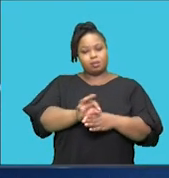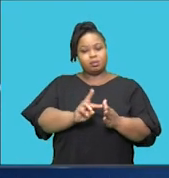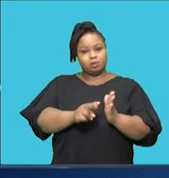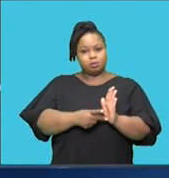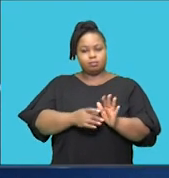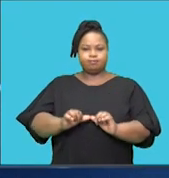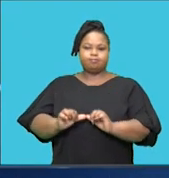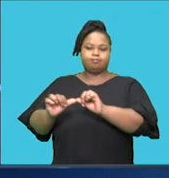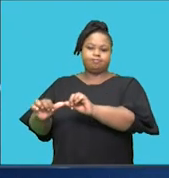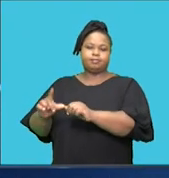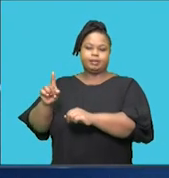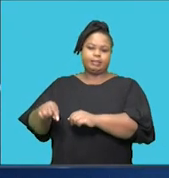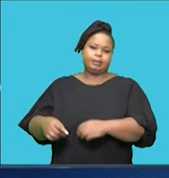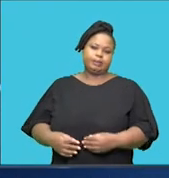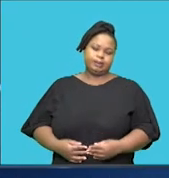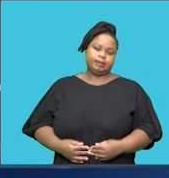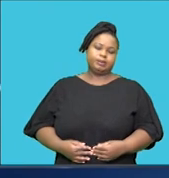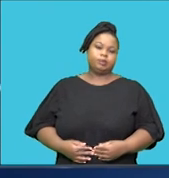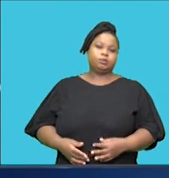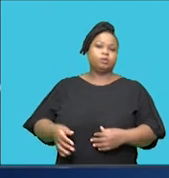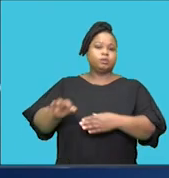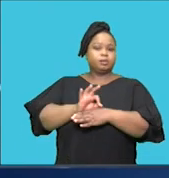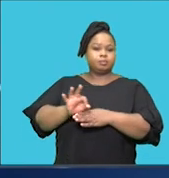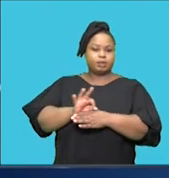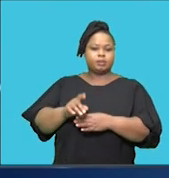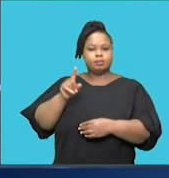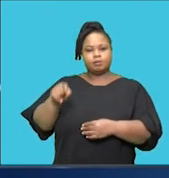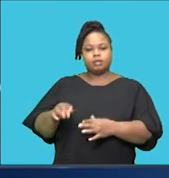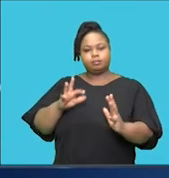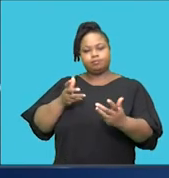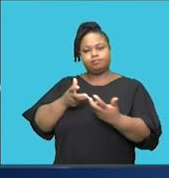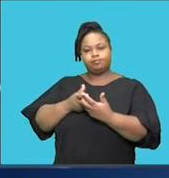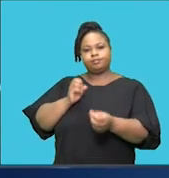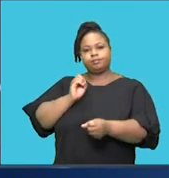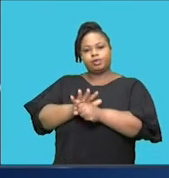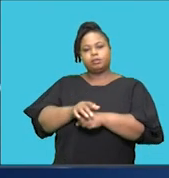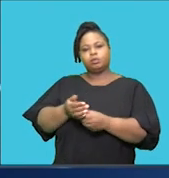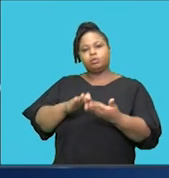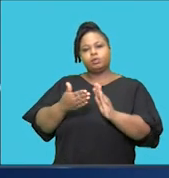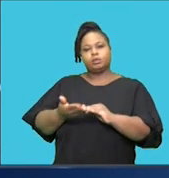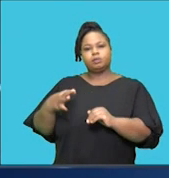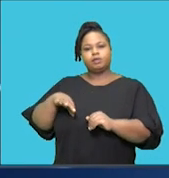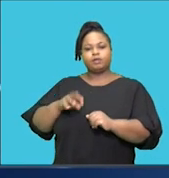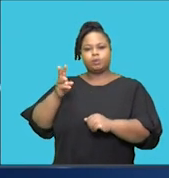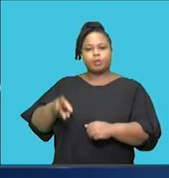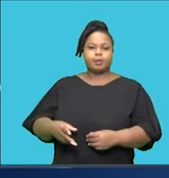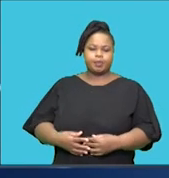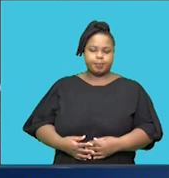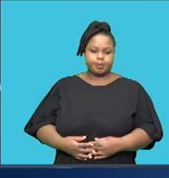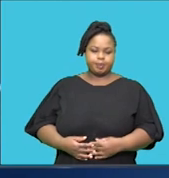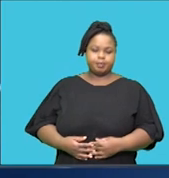are carried through and those plans find expression in impacting our communities and our residents.